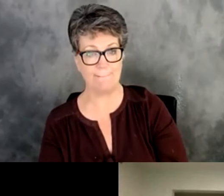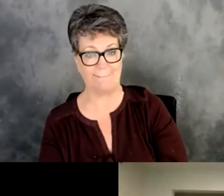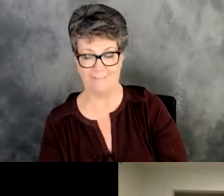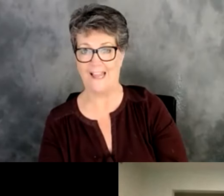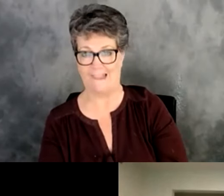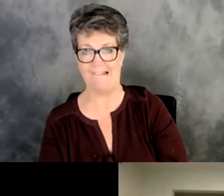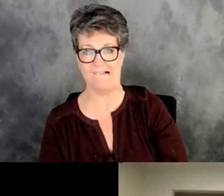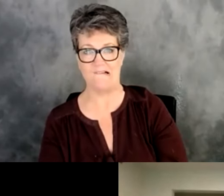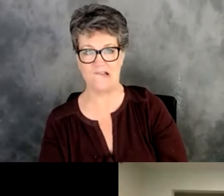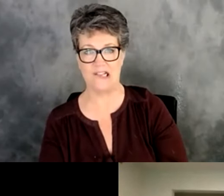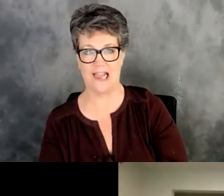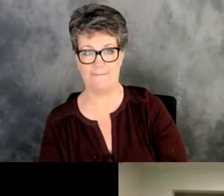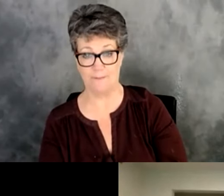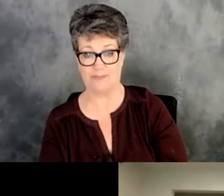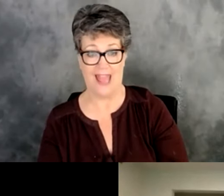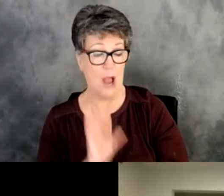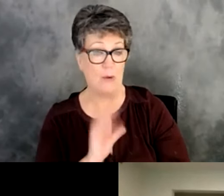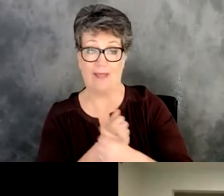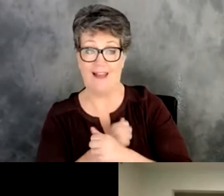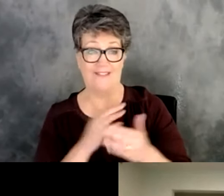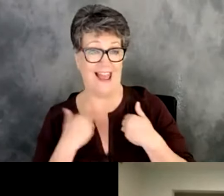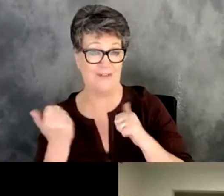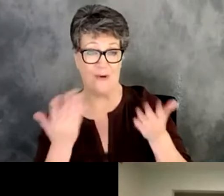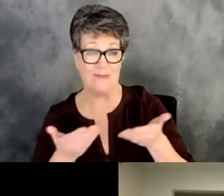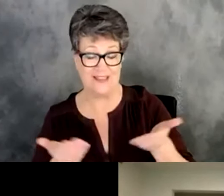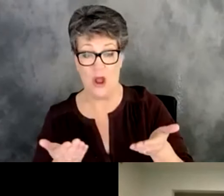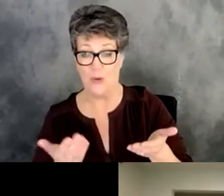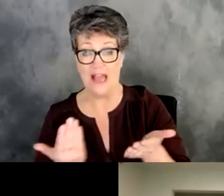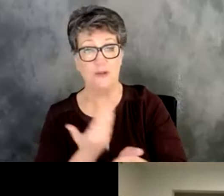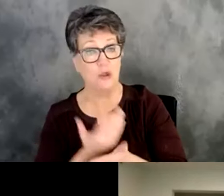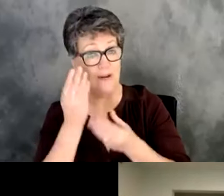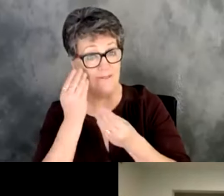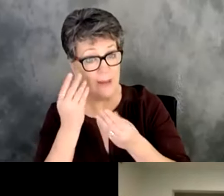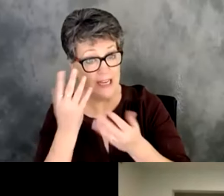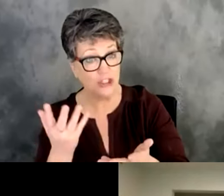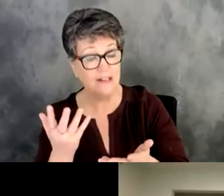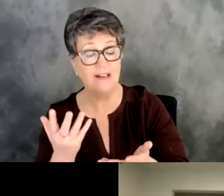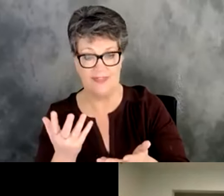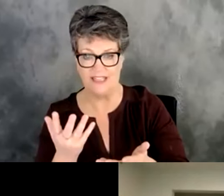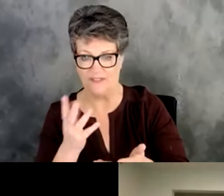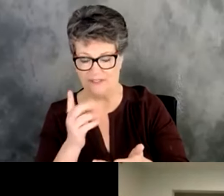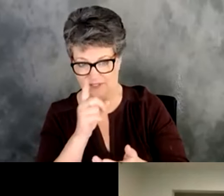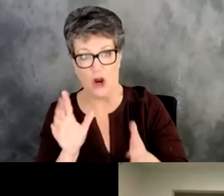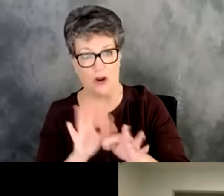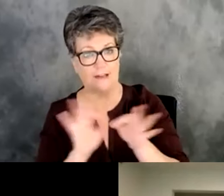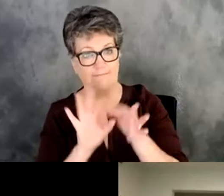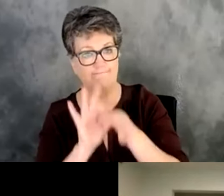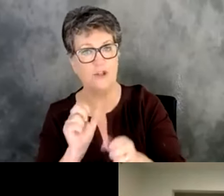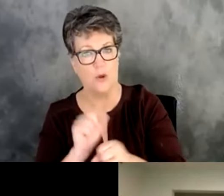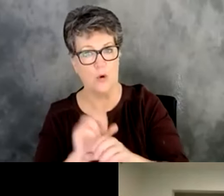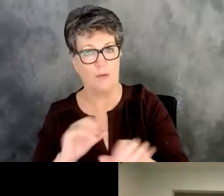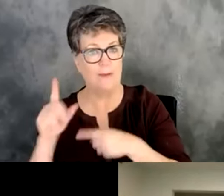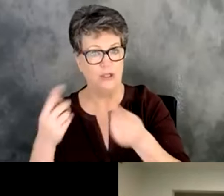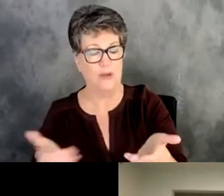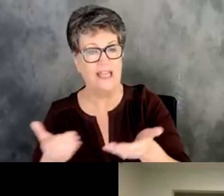Yeah. And we would love to have you be there. We've got some new information, and I think it is very relevant to the work we've been doing here